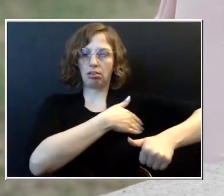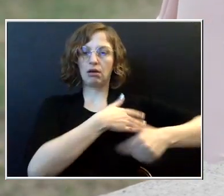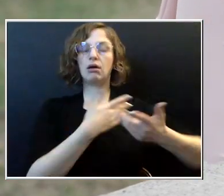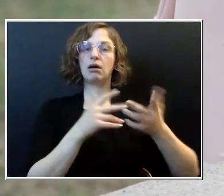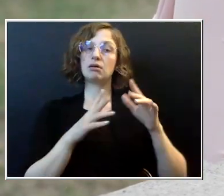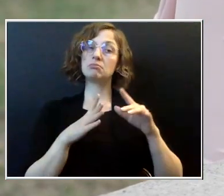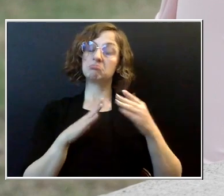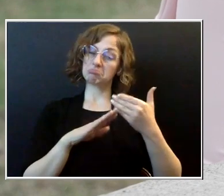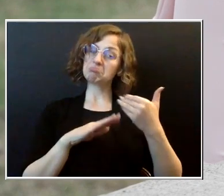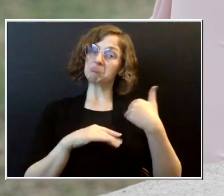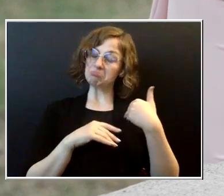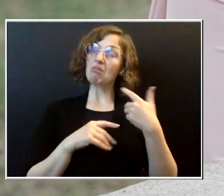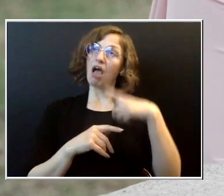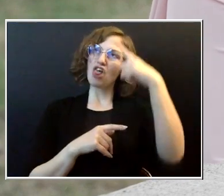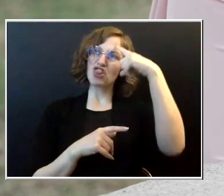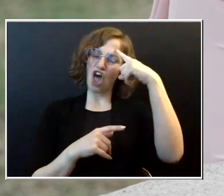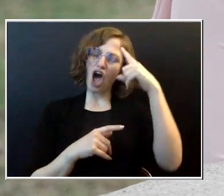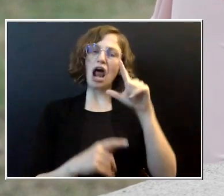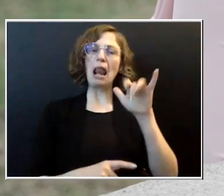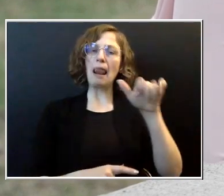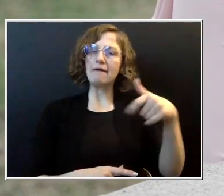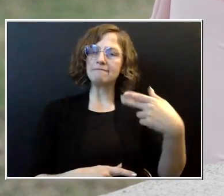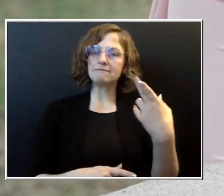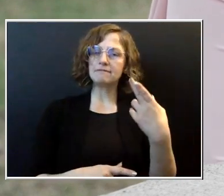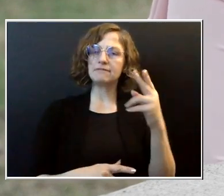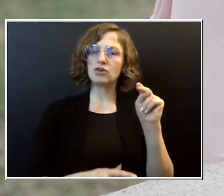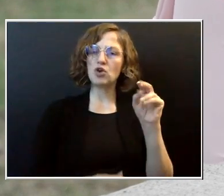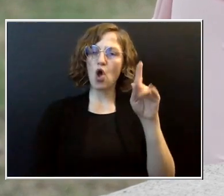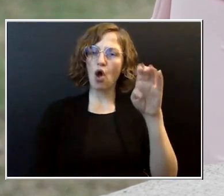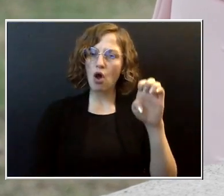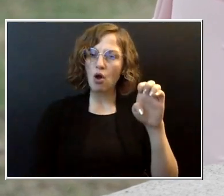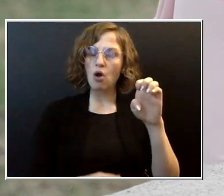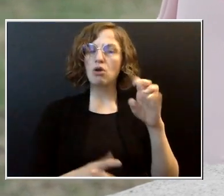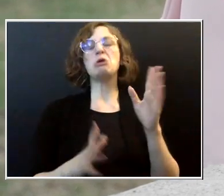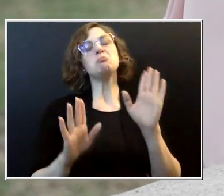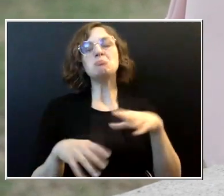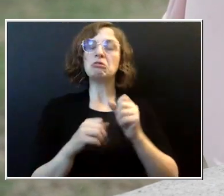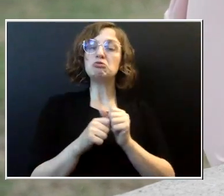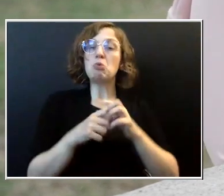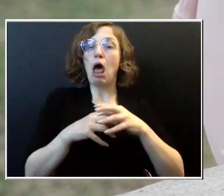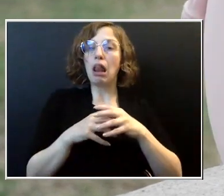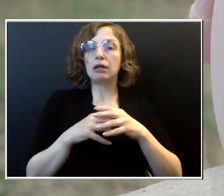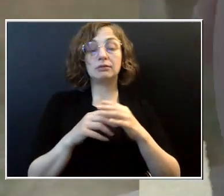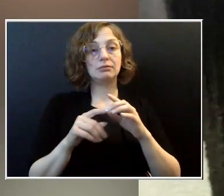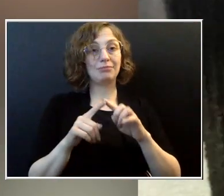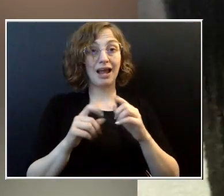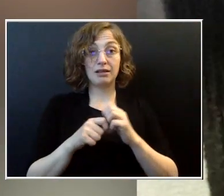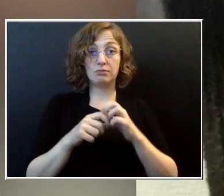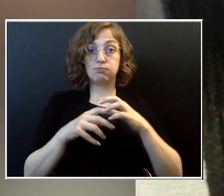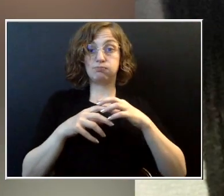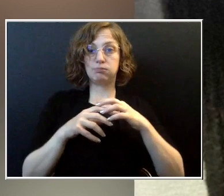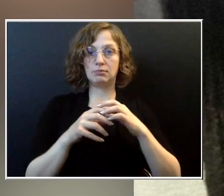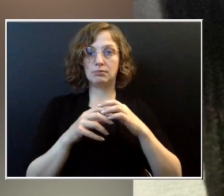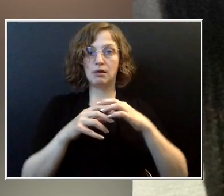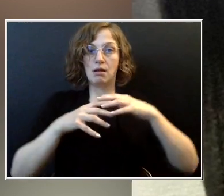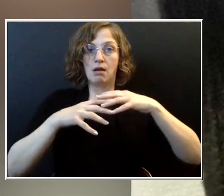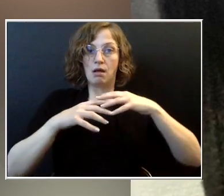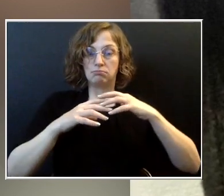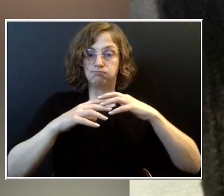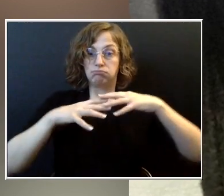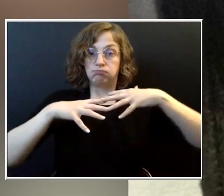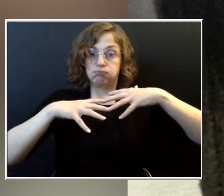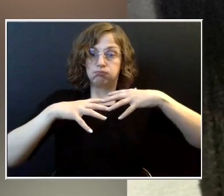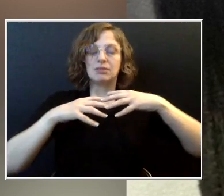it continued to swell and stop and swell and stop, and then it just stopped going down, and I knew it was